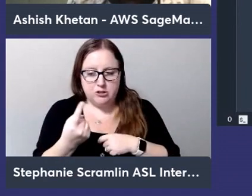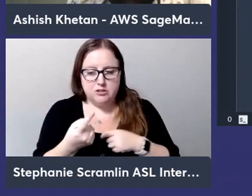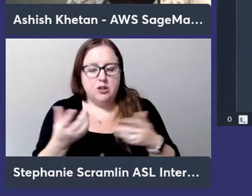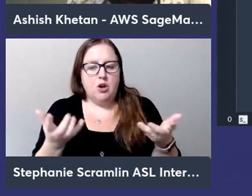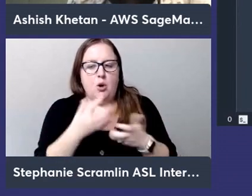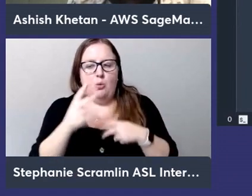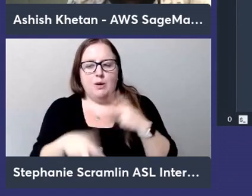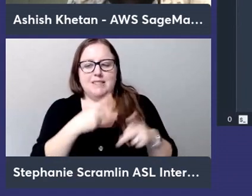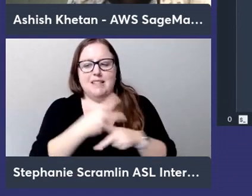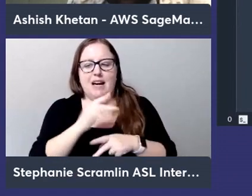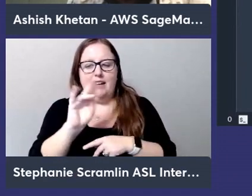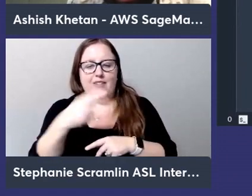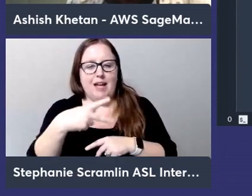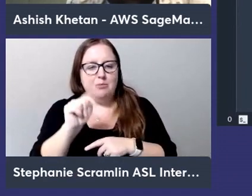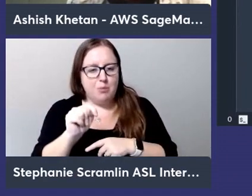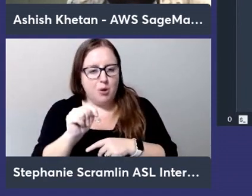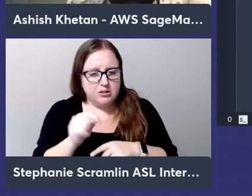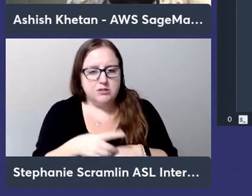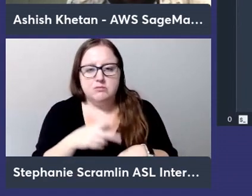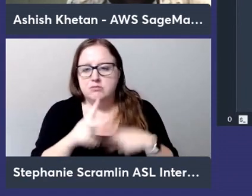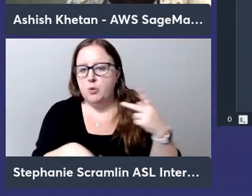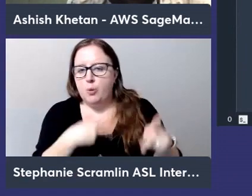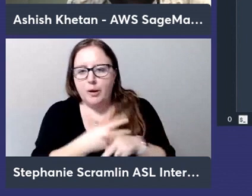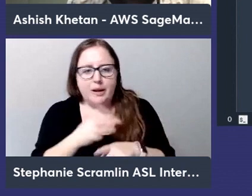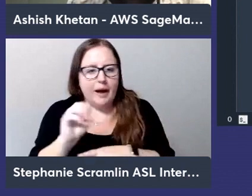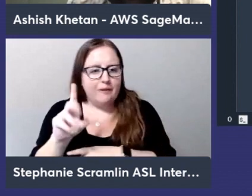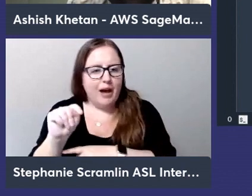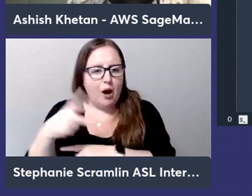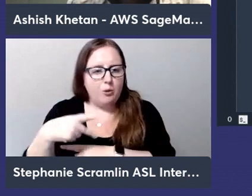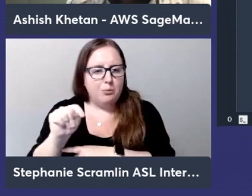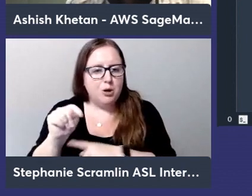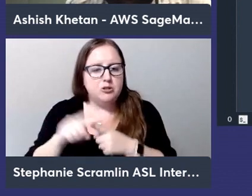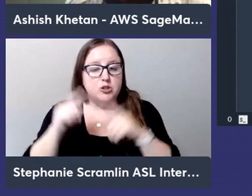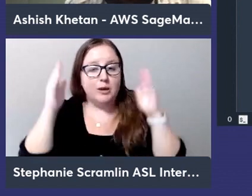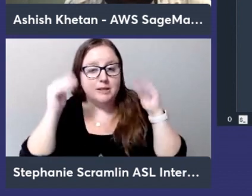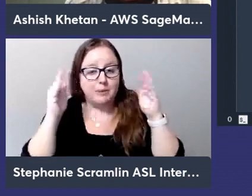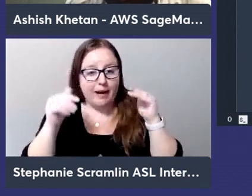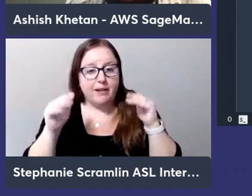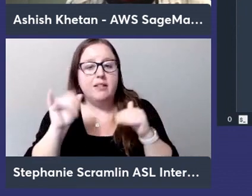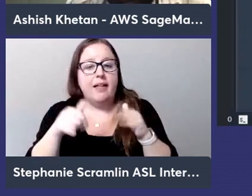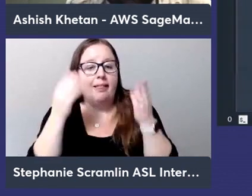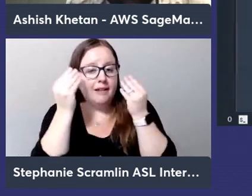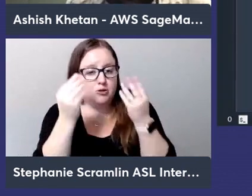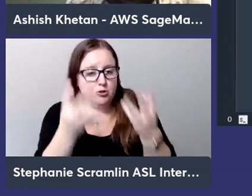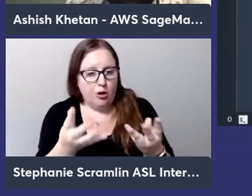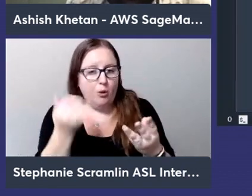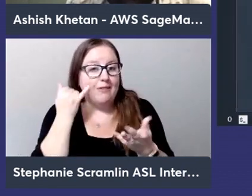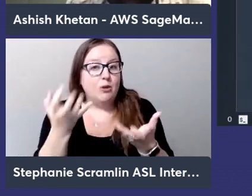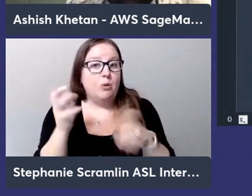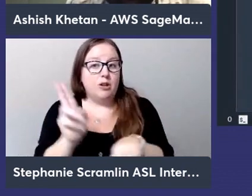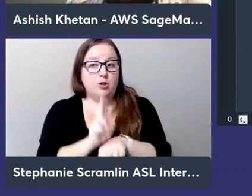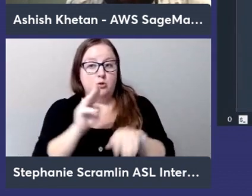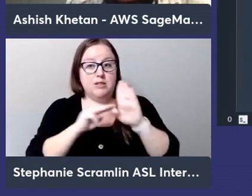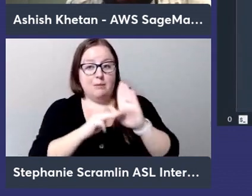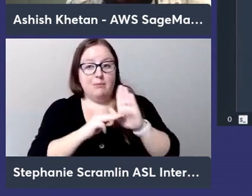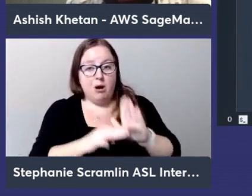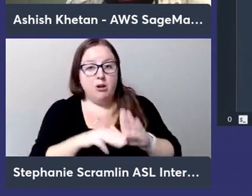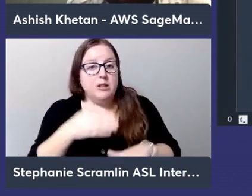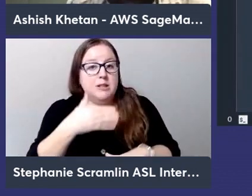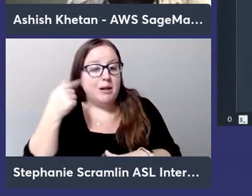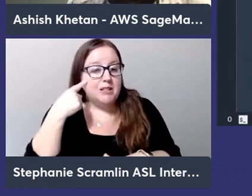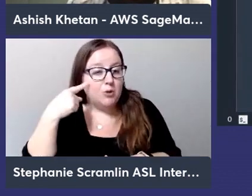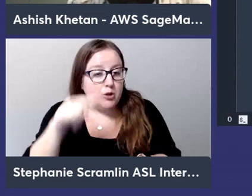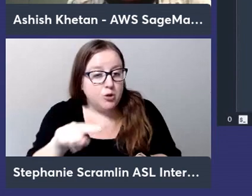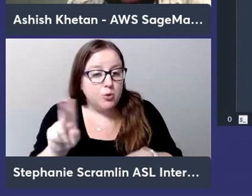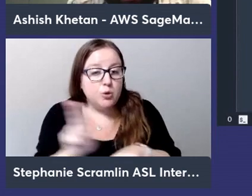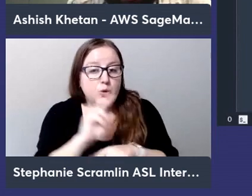of input this model will take and what is the kind of output you expect. So this tells you whether you want to use this model, does it work for your use case or not?